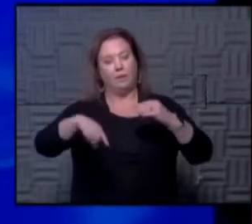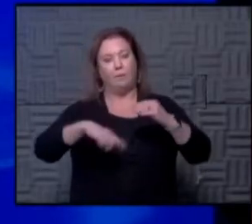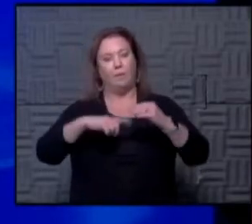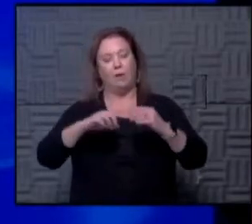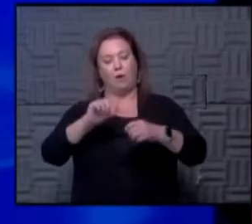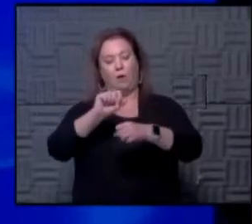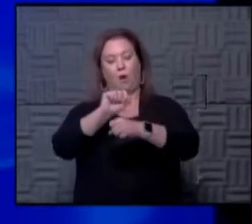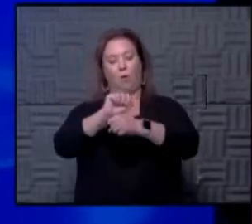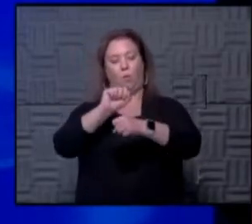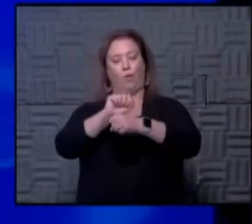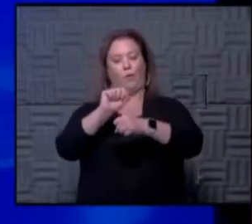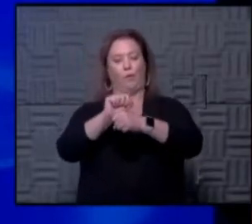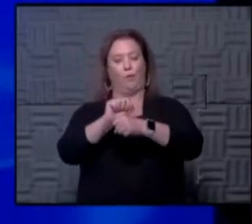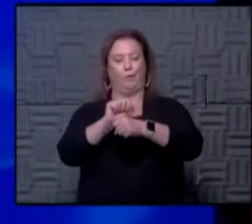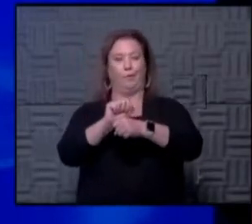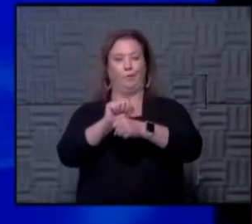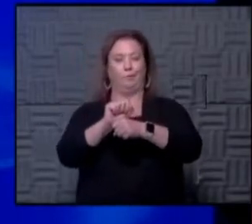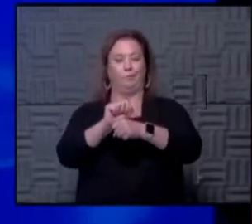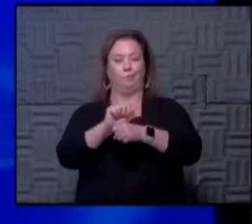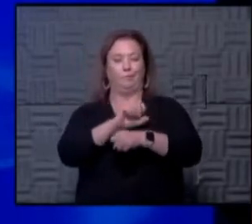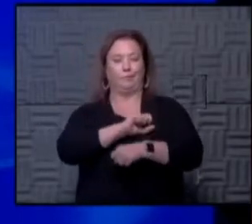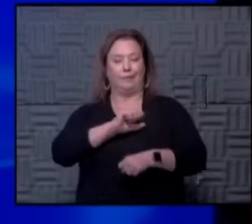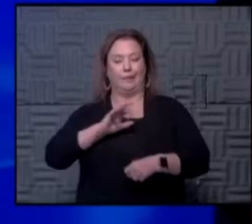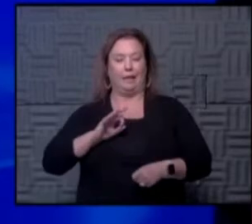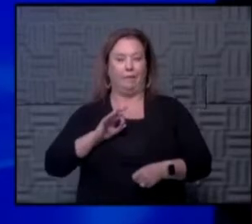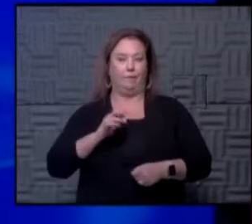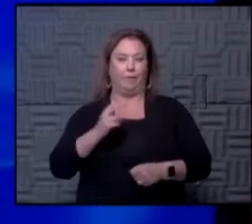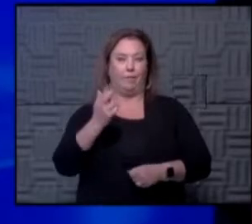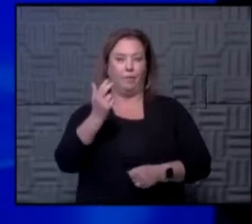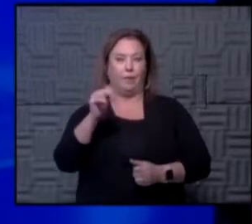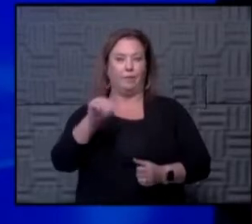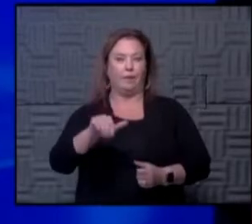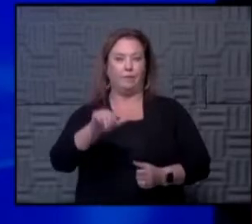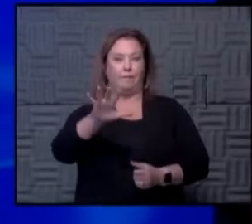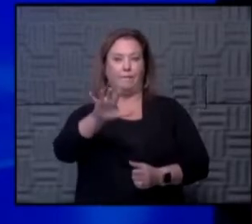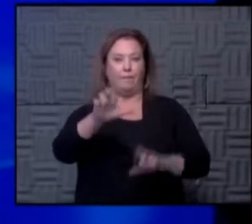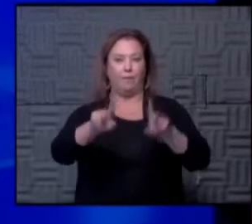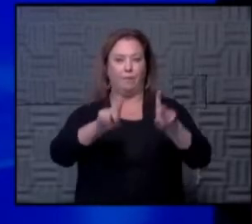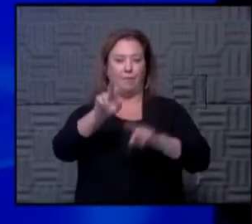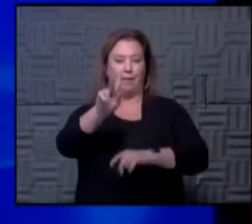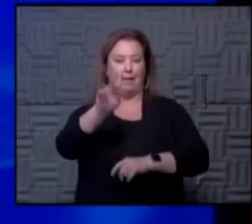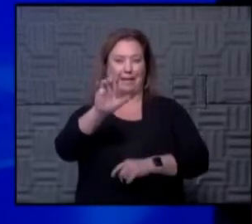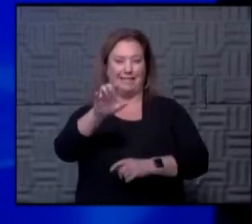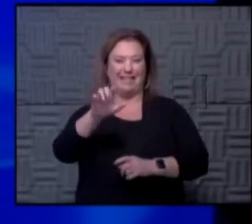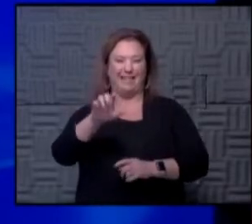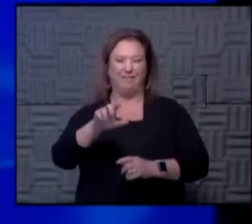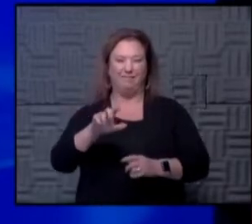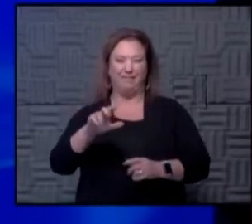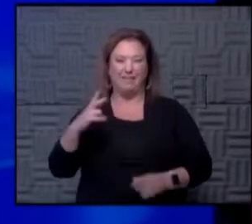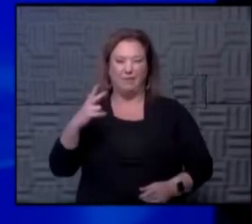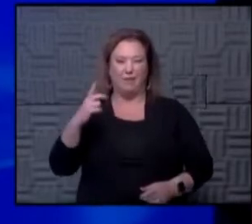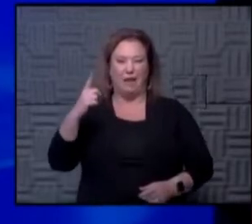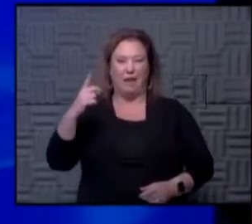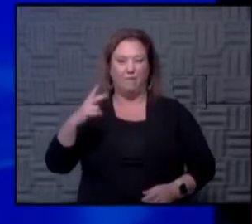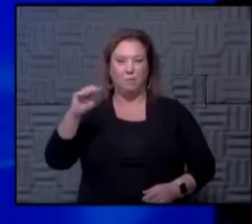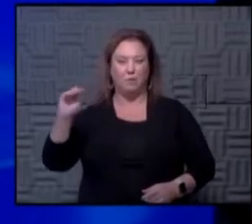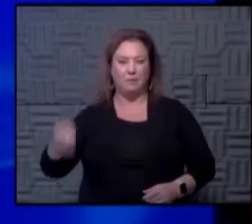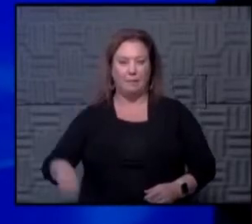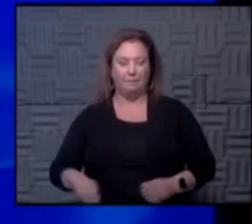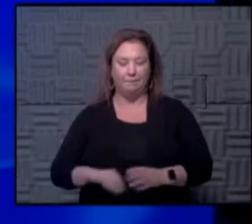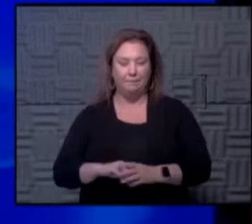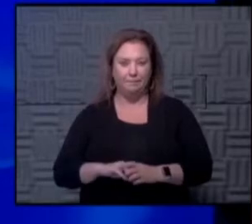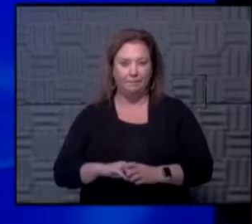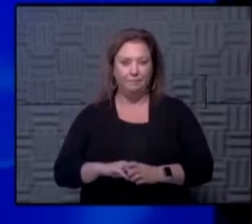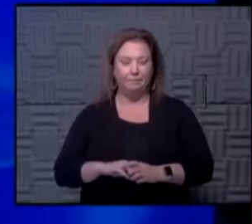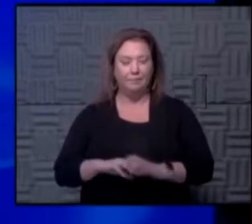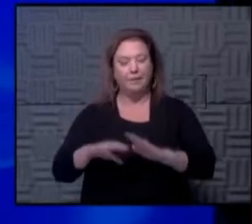our workforce in just Kansas City alone is about 13,500 people, that's right around 3.5%, which